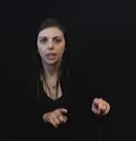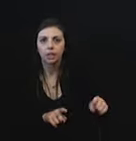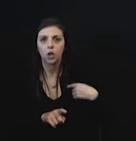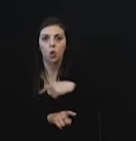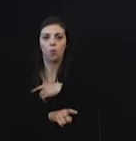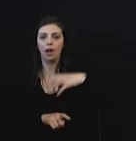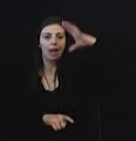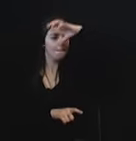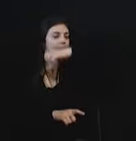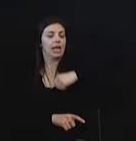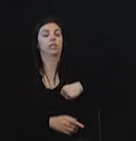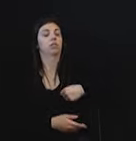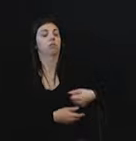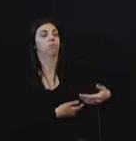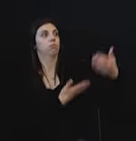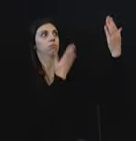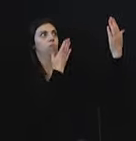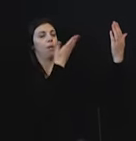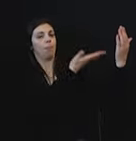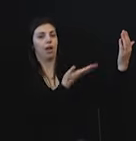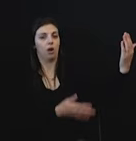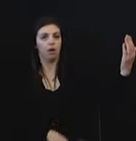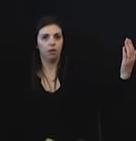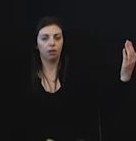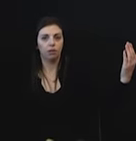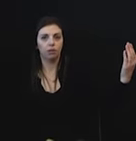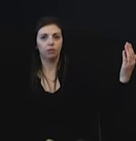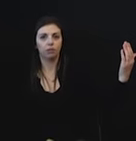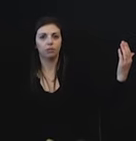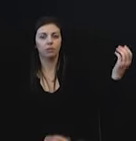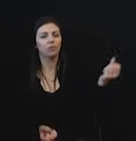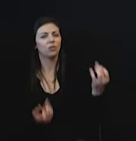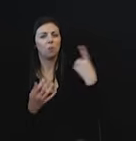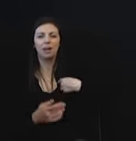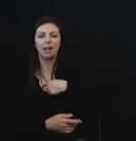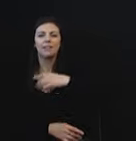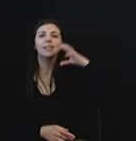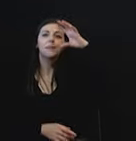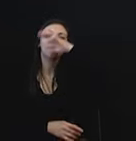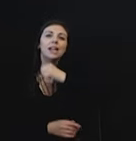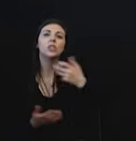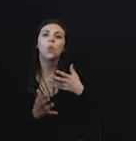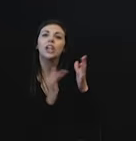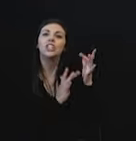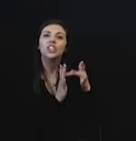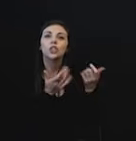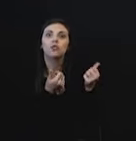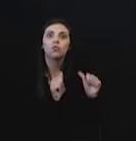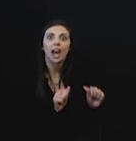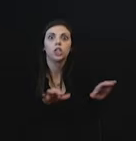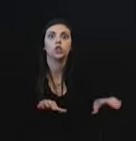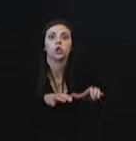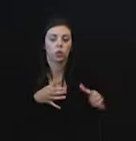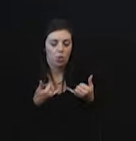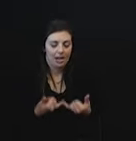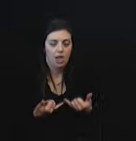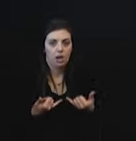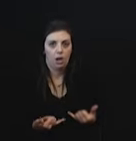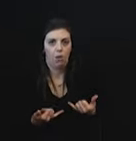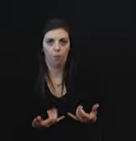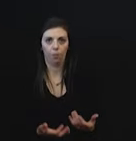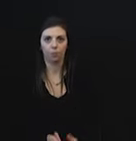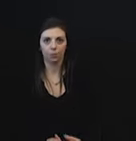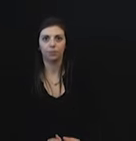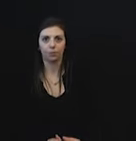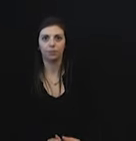present. And I think for so many of us, we can miss what Jesus is trying to do in the here and the now. You see,